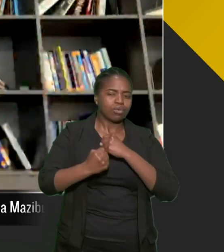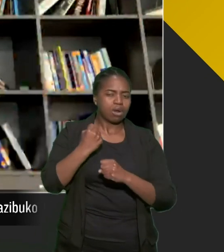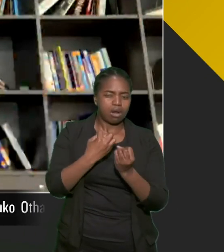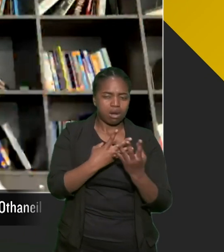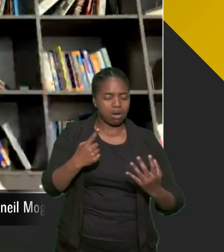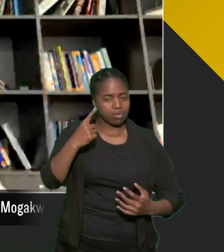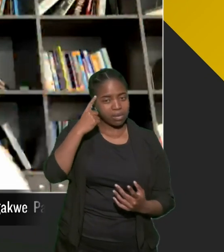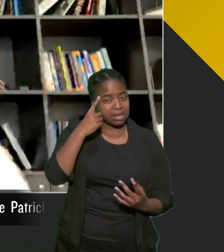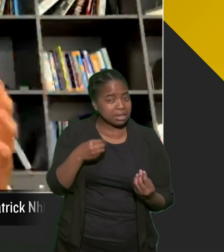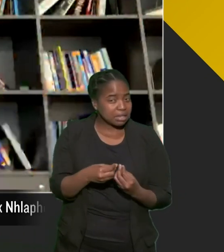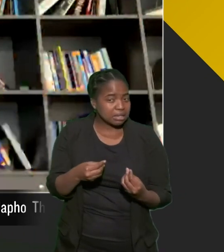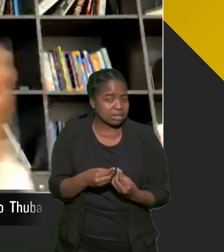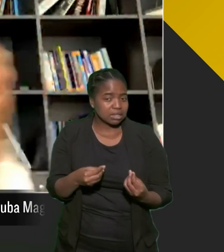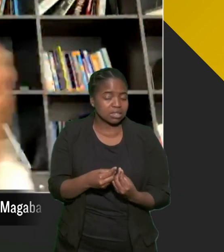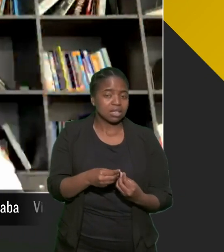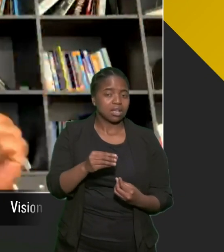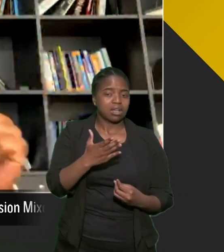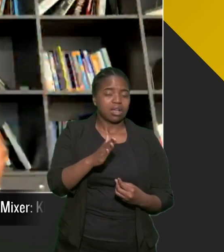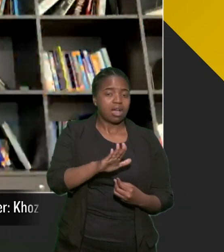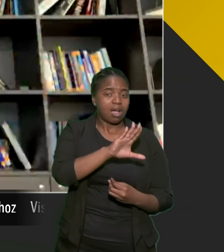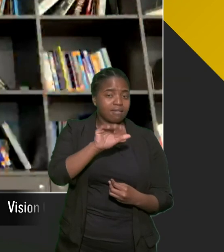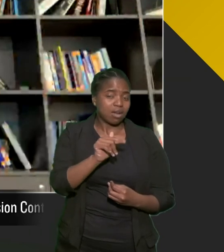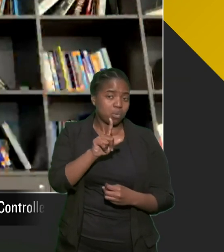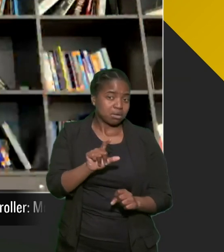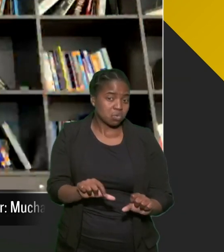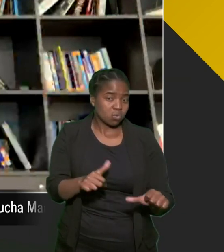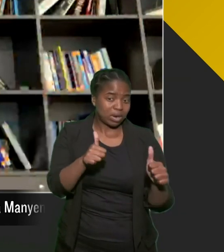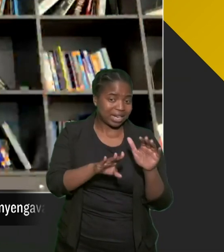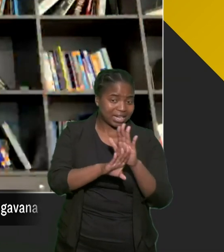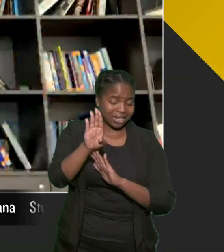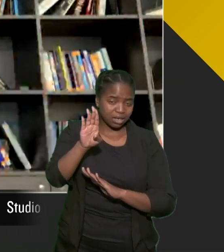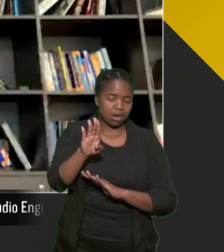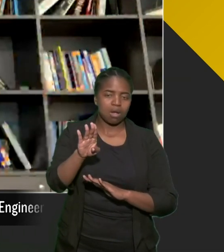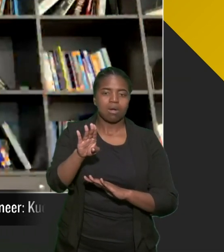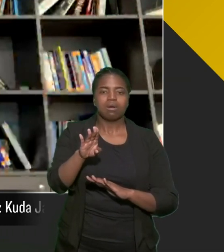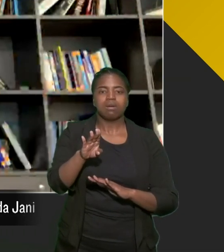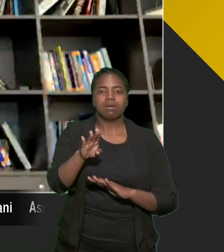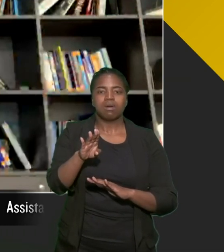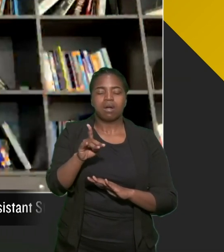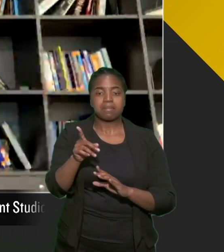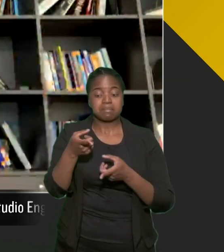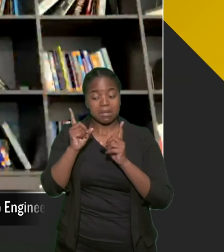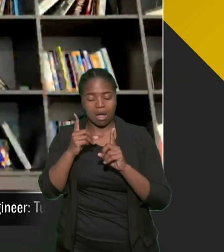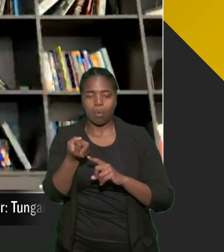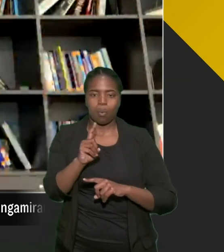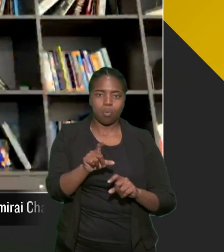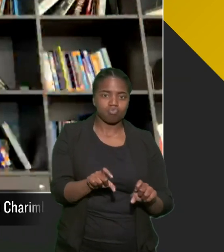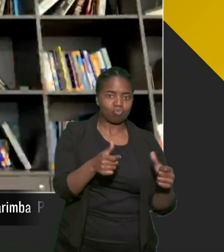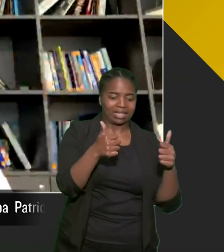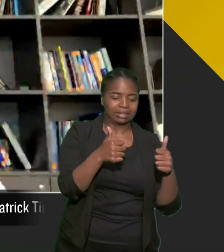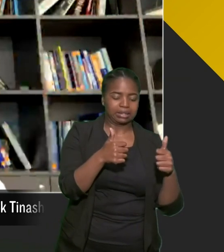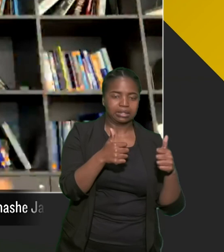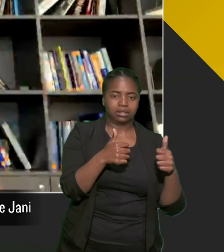around, is Africa's populace going to be its greatest threat or its greatest asset? And I think that if we are intentional in